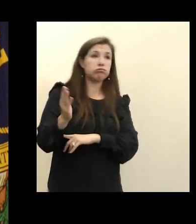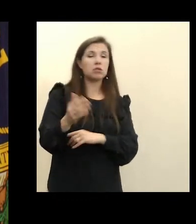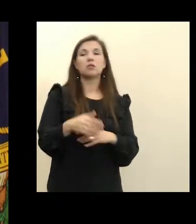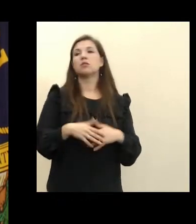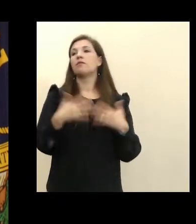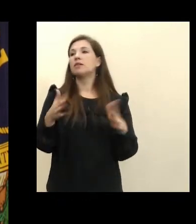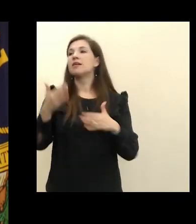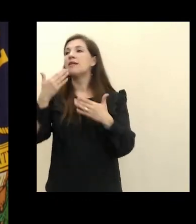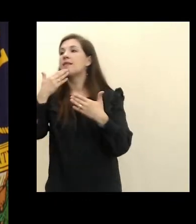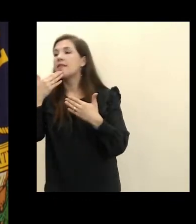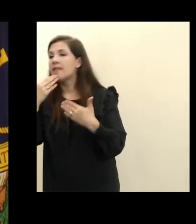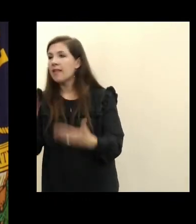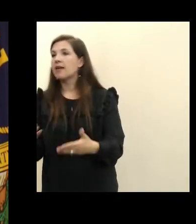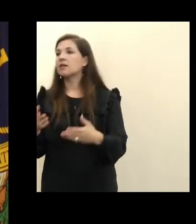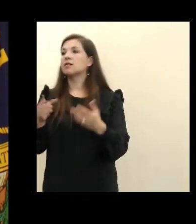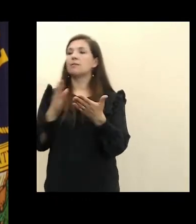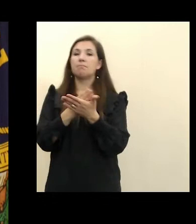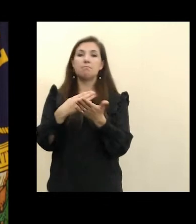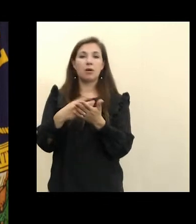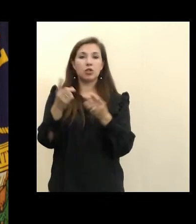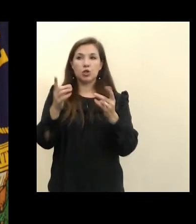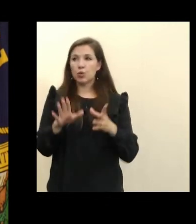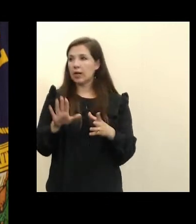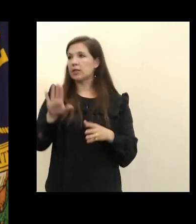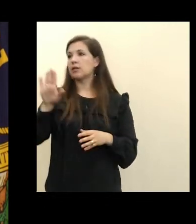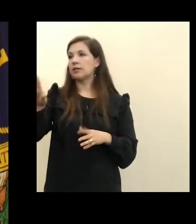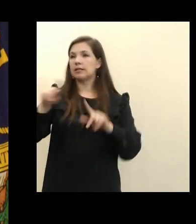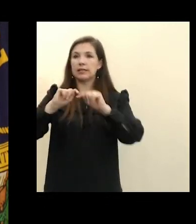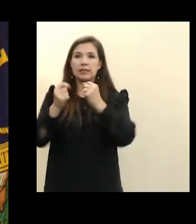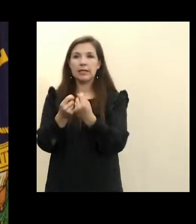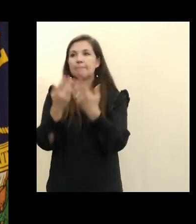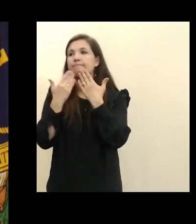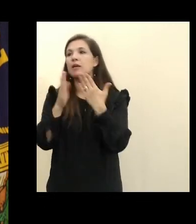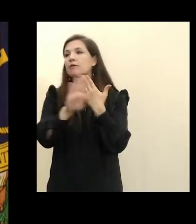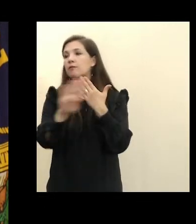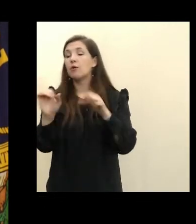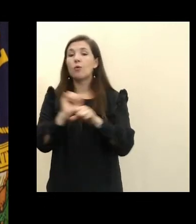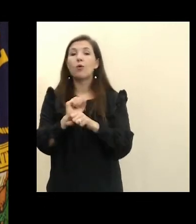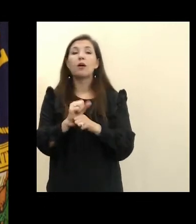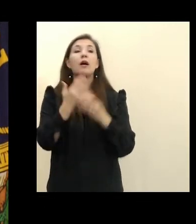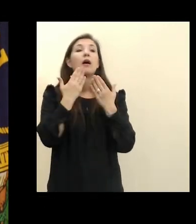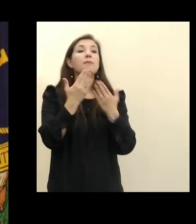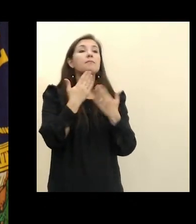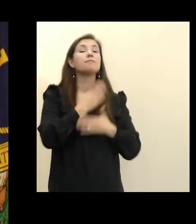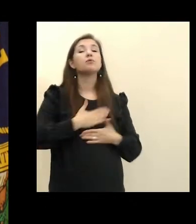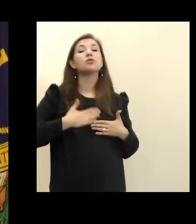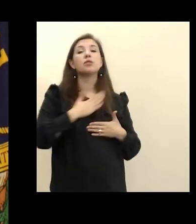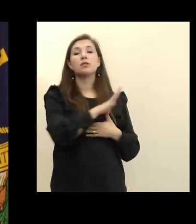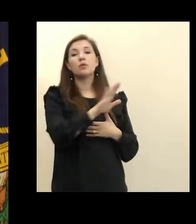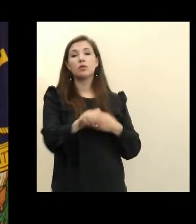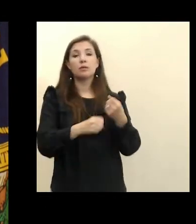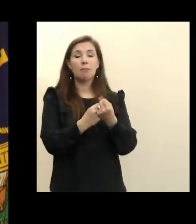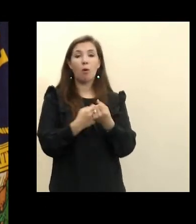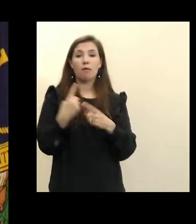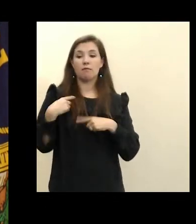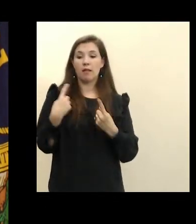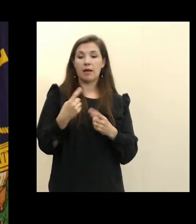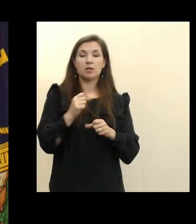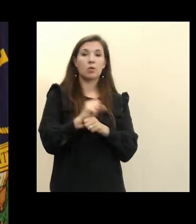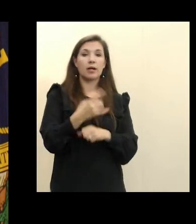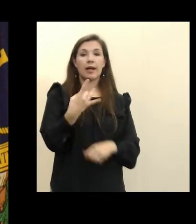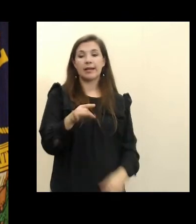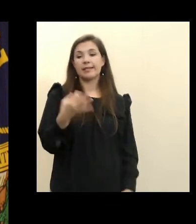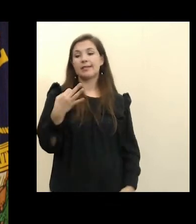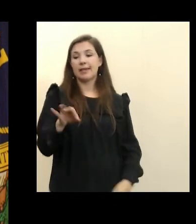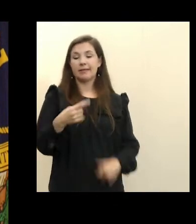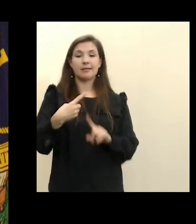thank Budget Director Bob Keating and his team for their good work. I appreciate everyone's support and the work that we've done over the last 18, 19 months